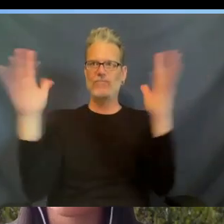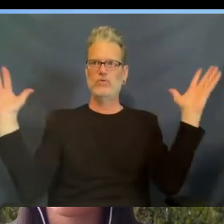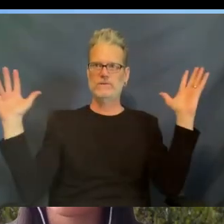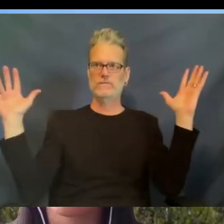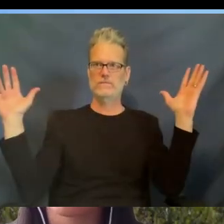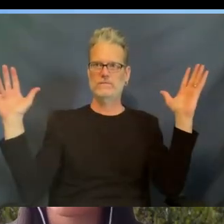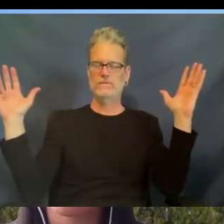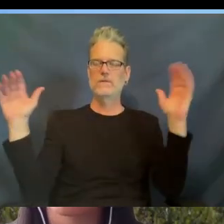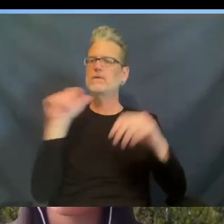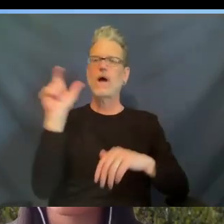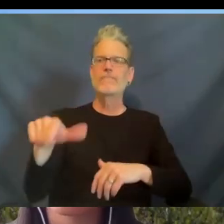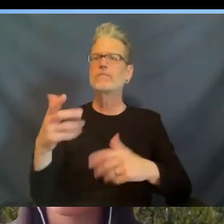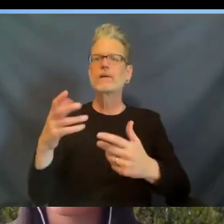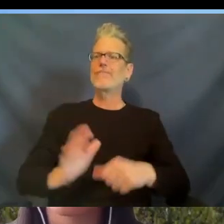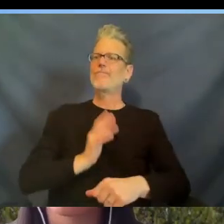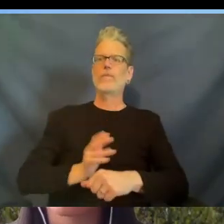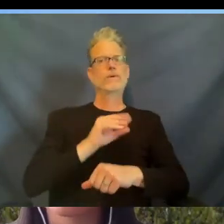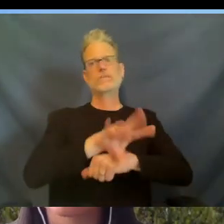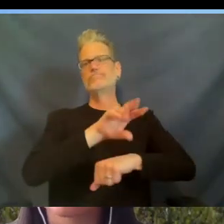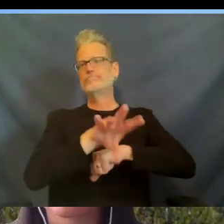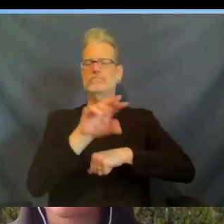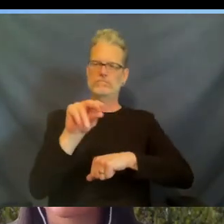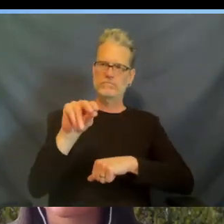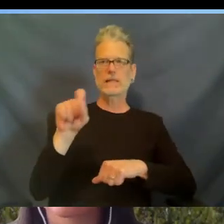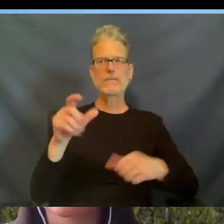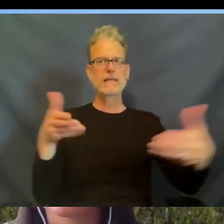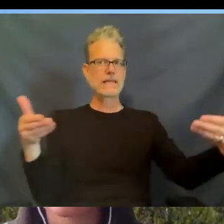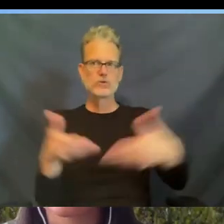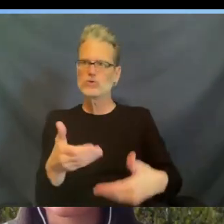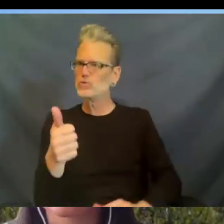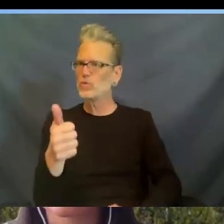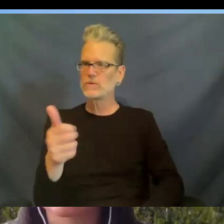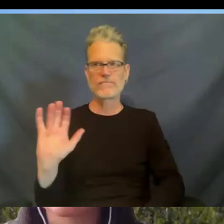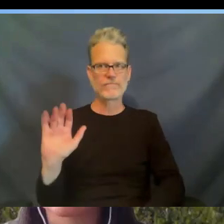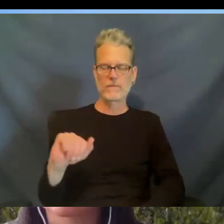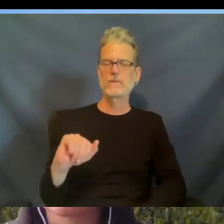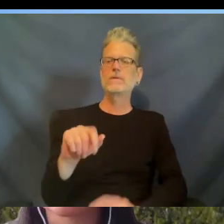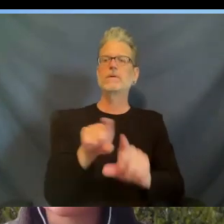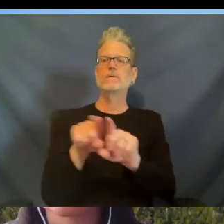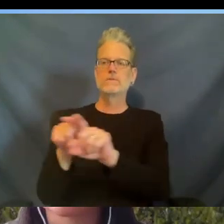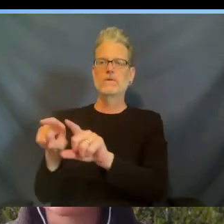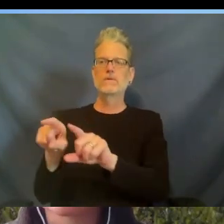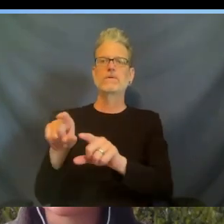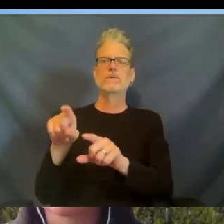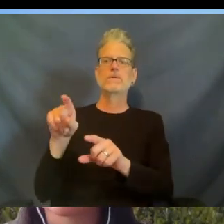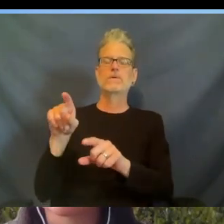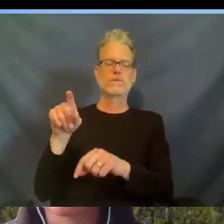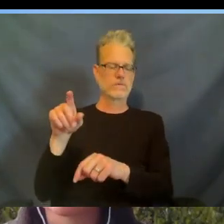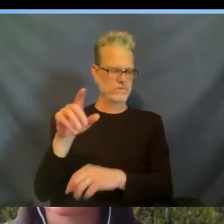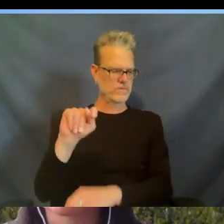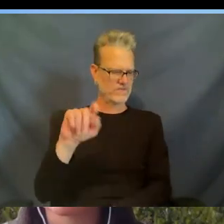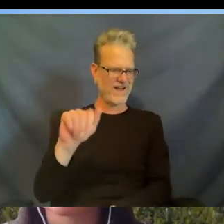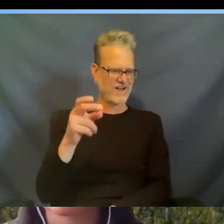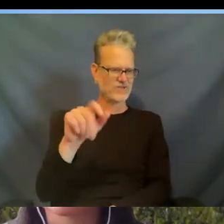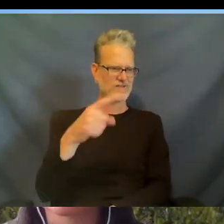formal consultation. It can just be as simple as introducing yourself. Another thing that triggered while Tasha was talking is that there